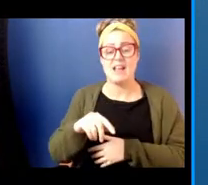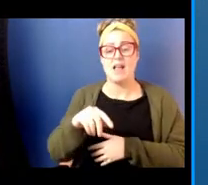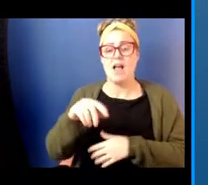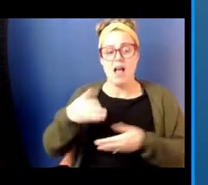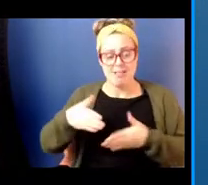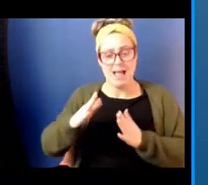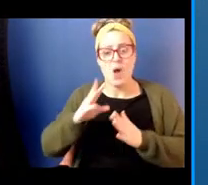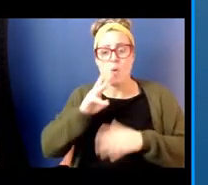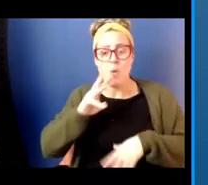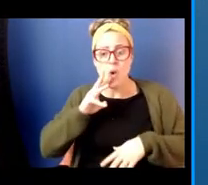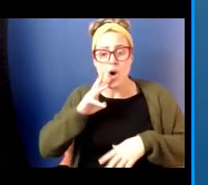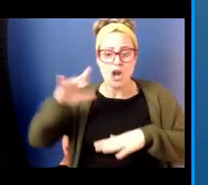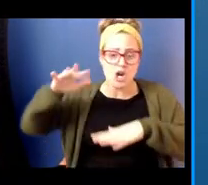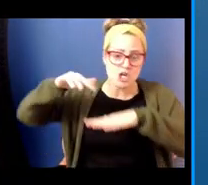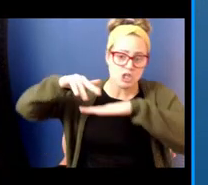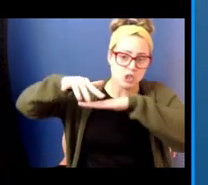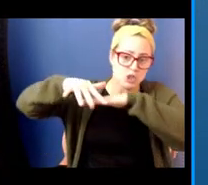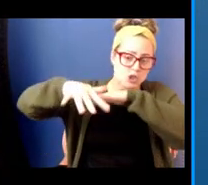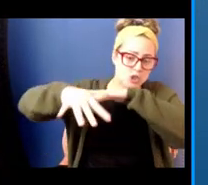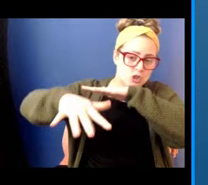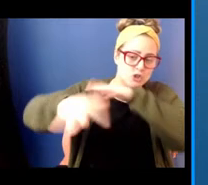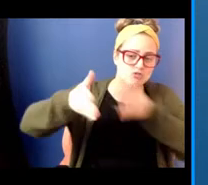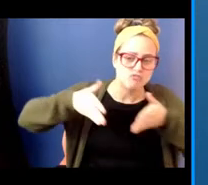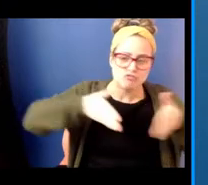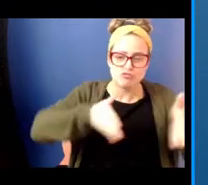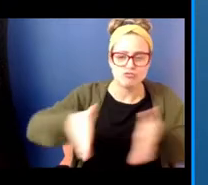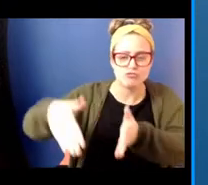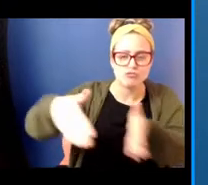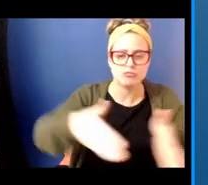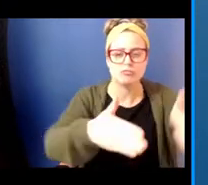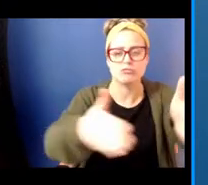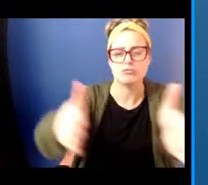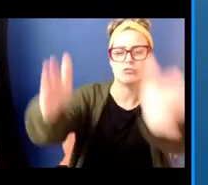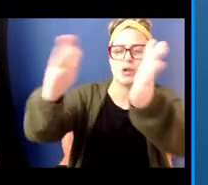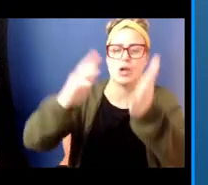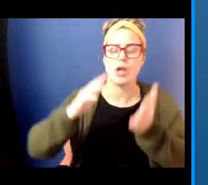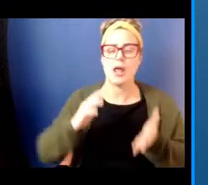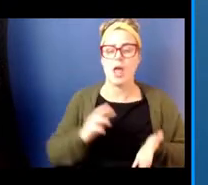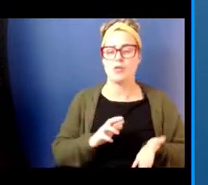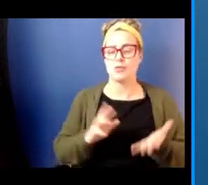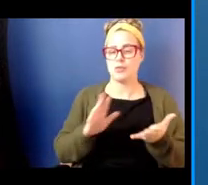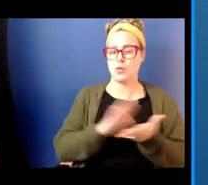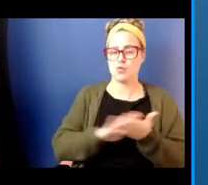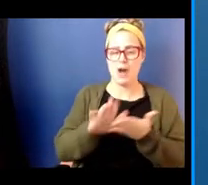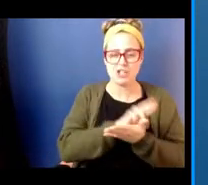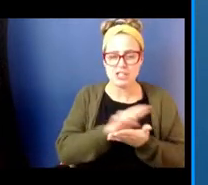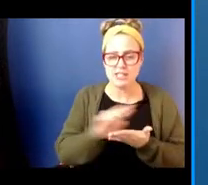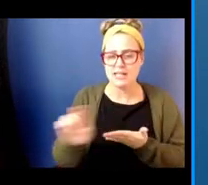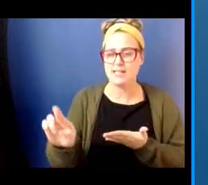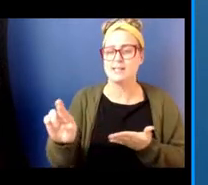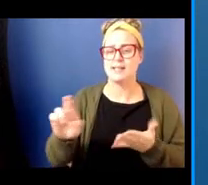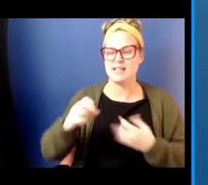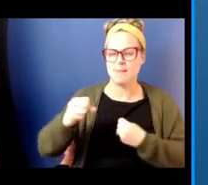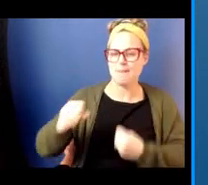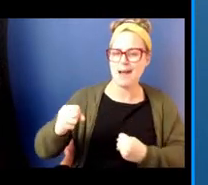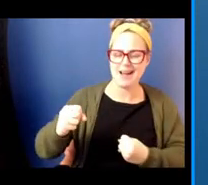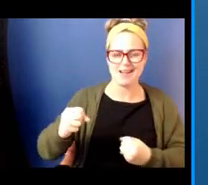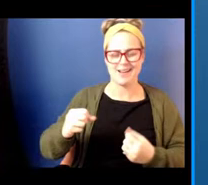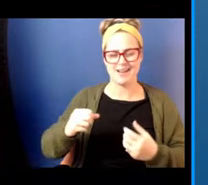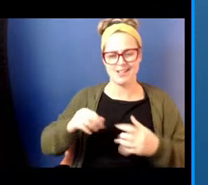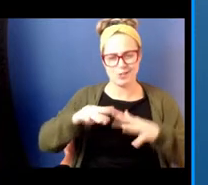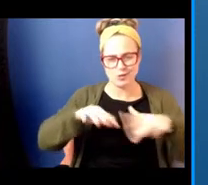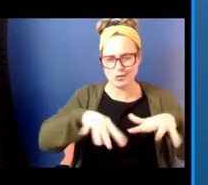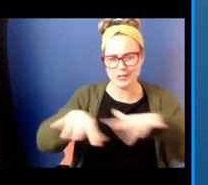righteousness as his mighty stream we are creating a ripple effect so be sit with this